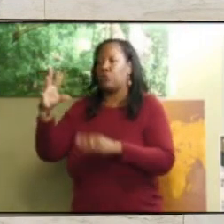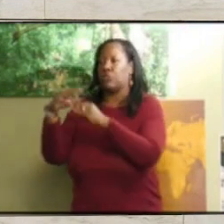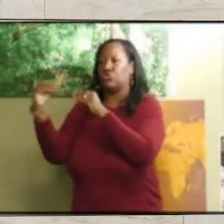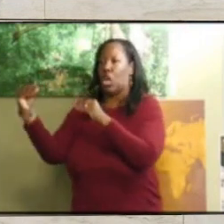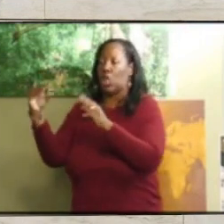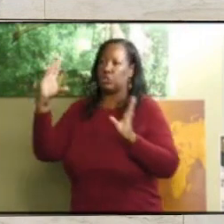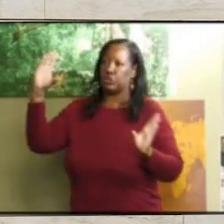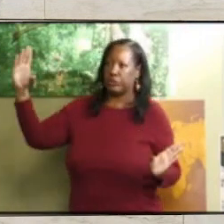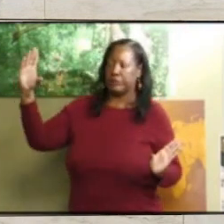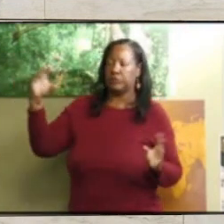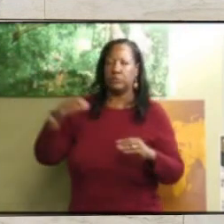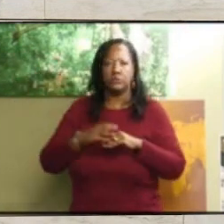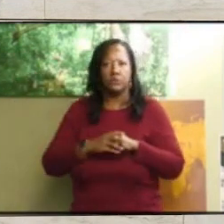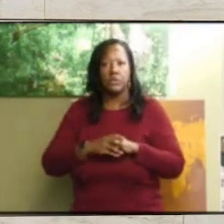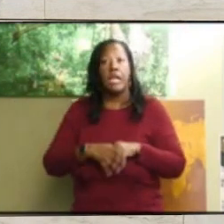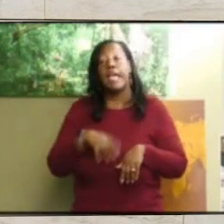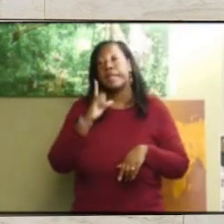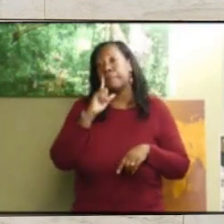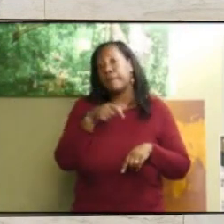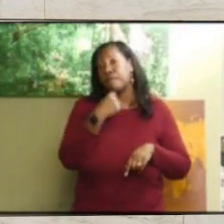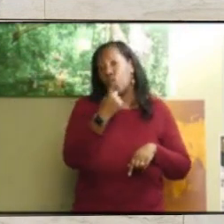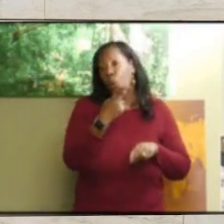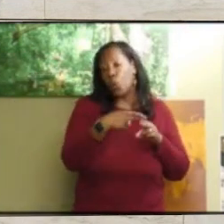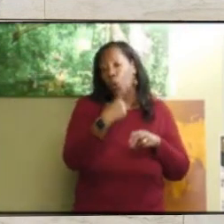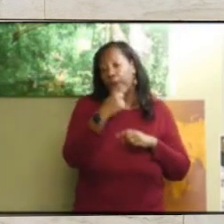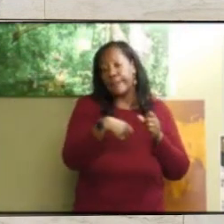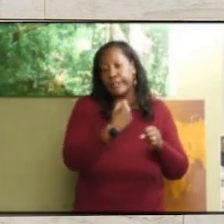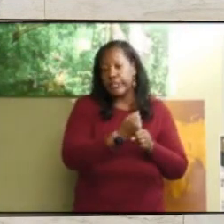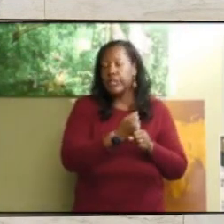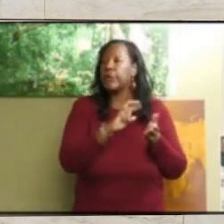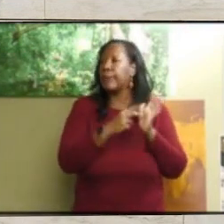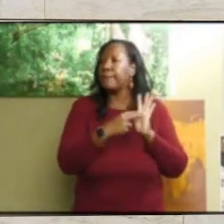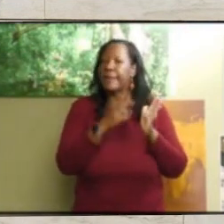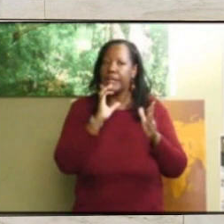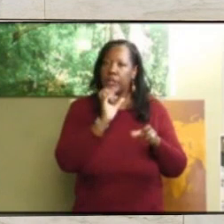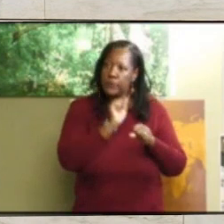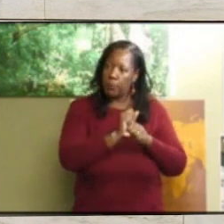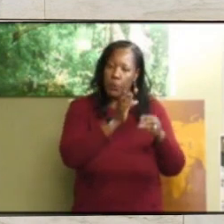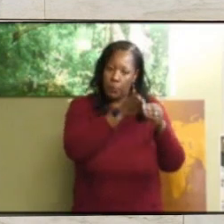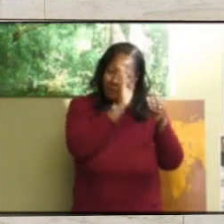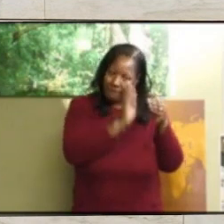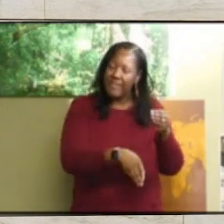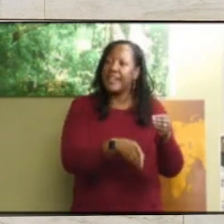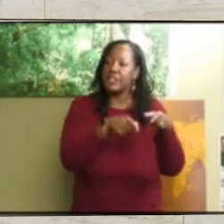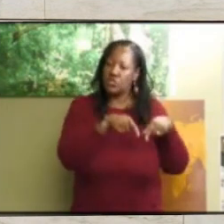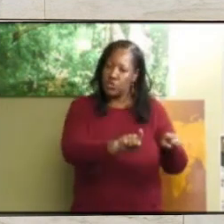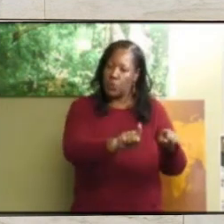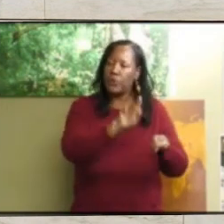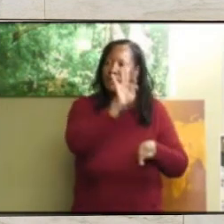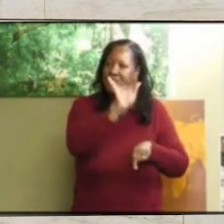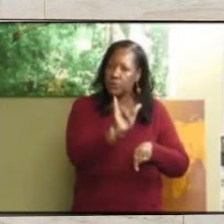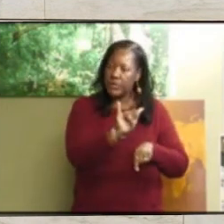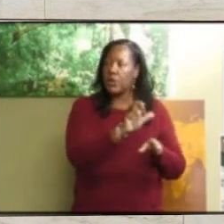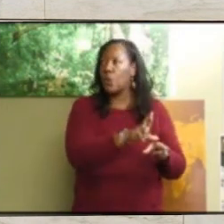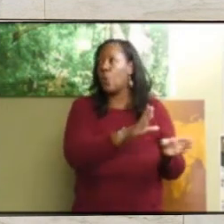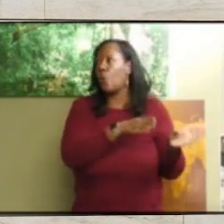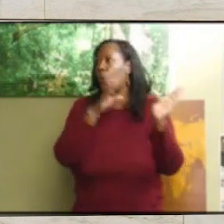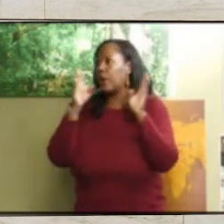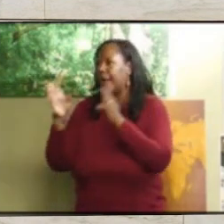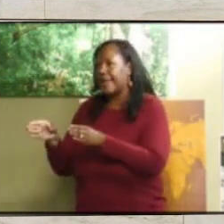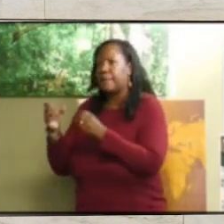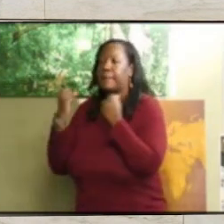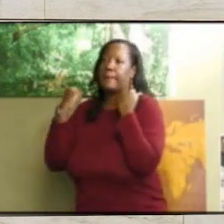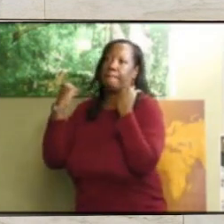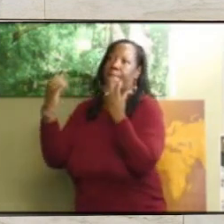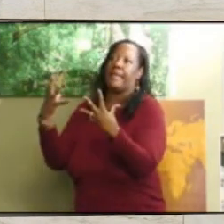a single year IAA where the work has to be done within a fiscal year, or they can span across